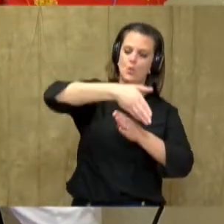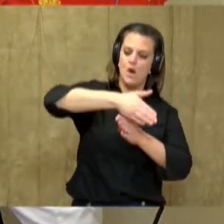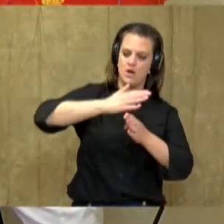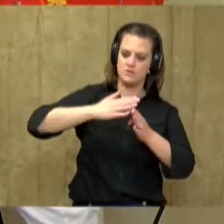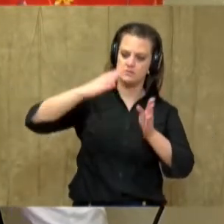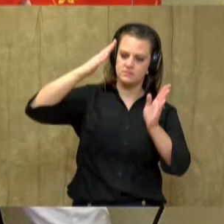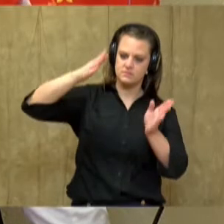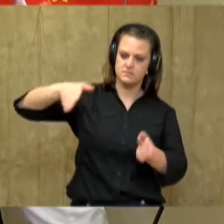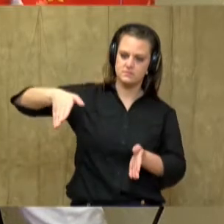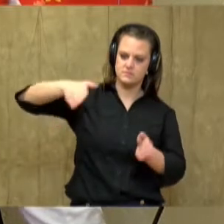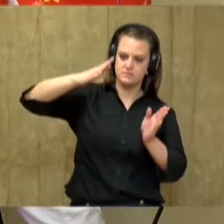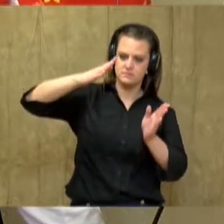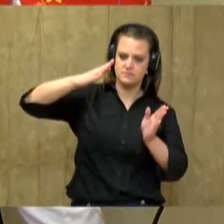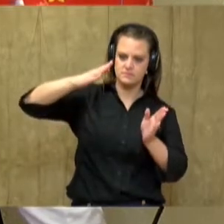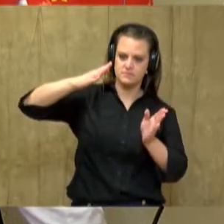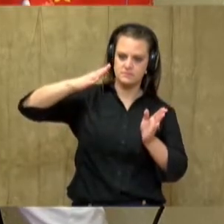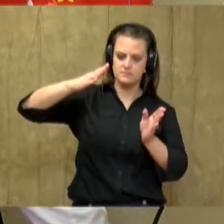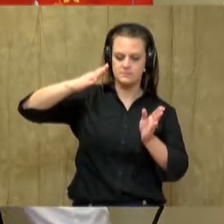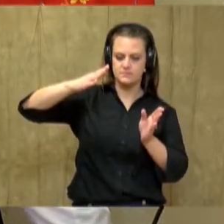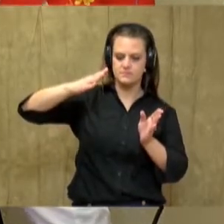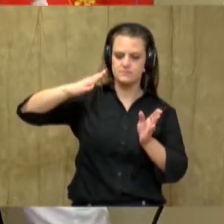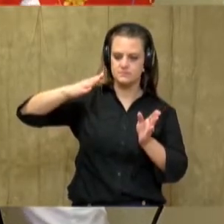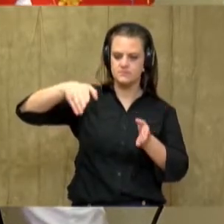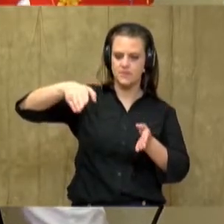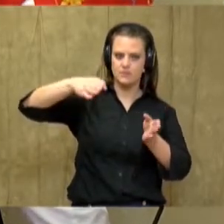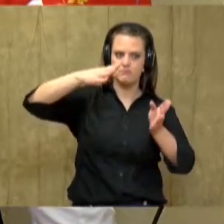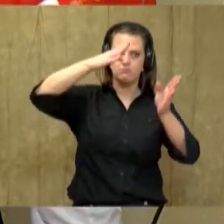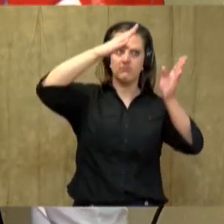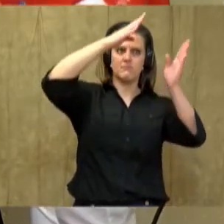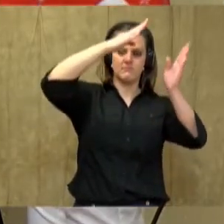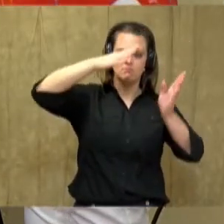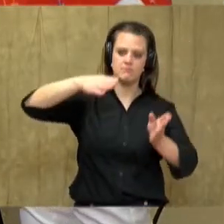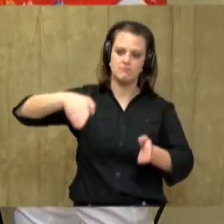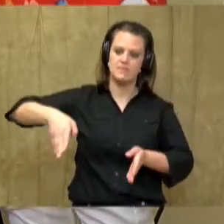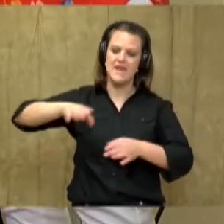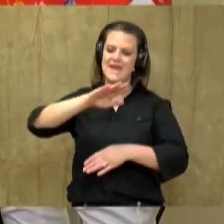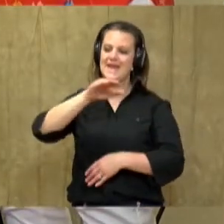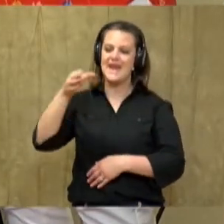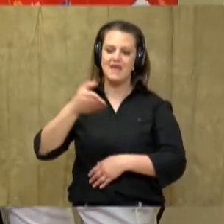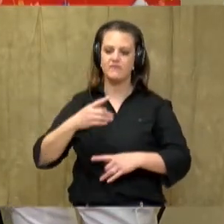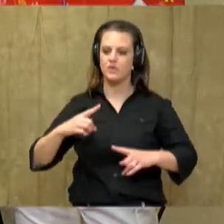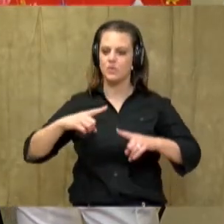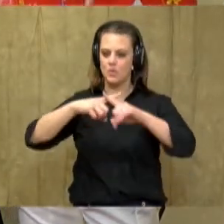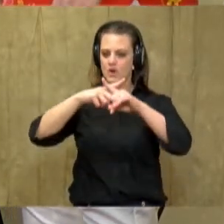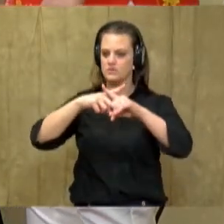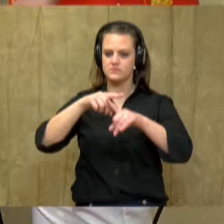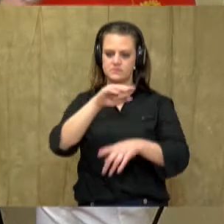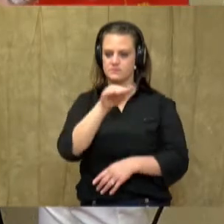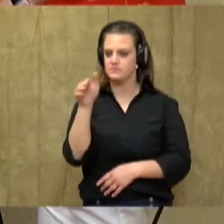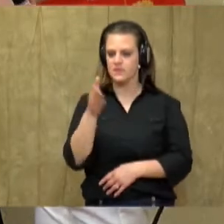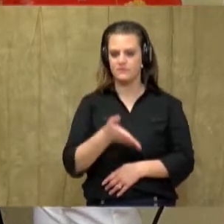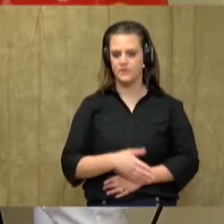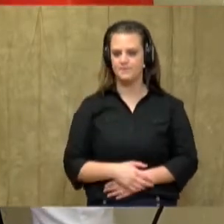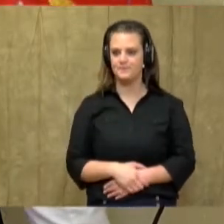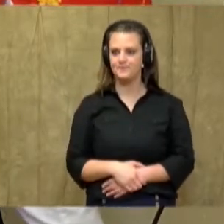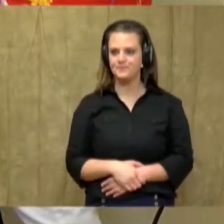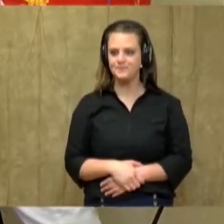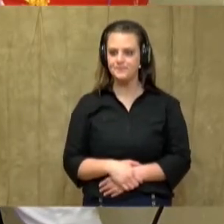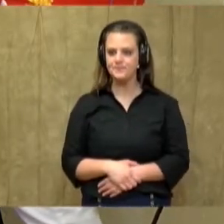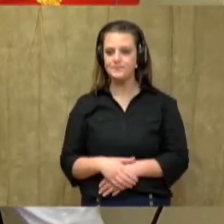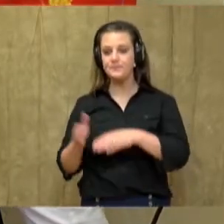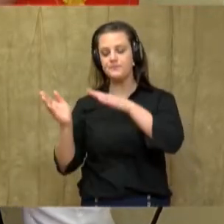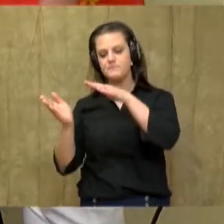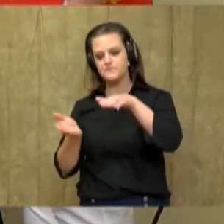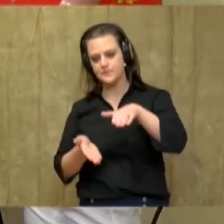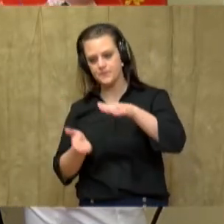If we were to extend those sides, they would go on, and they would never cross, never touch, as with